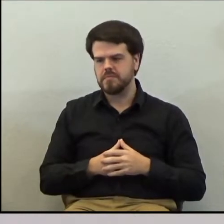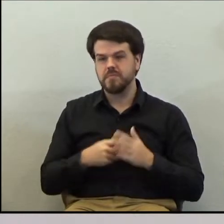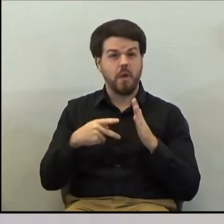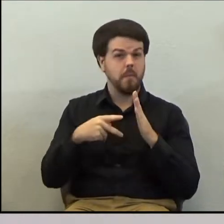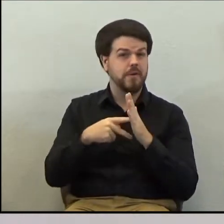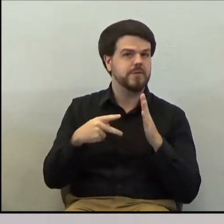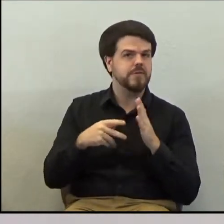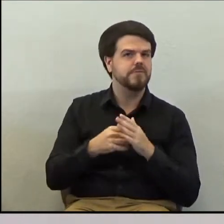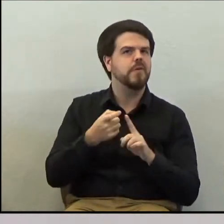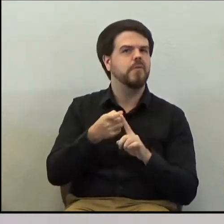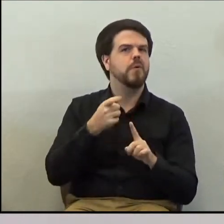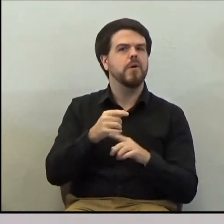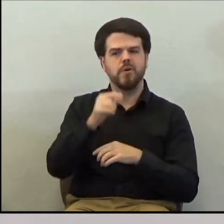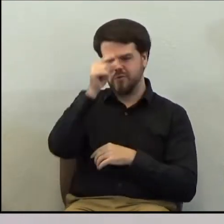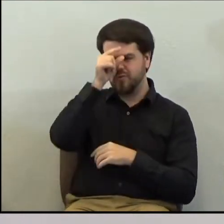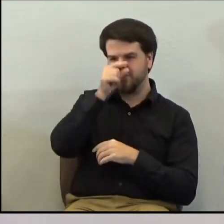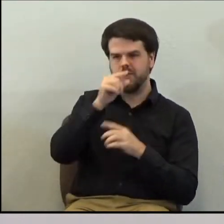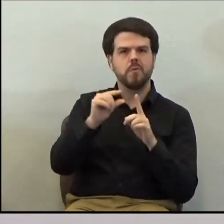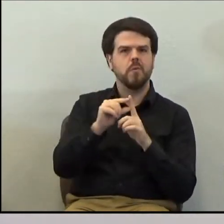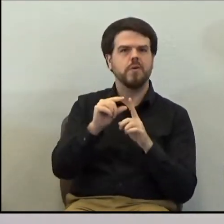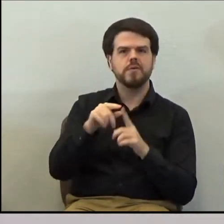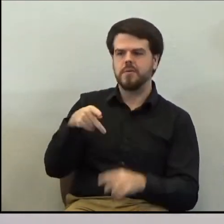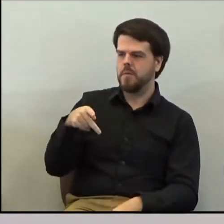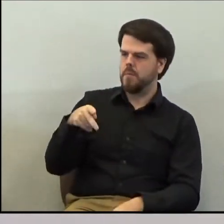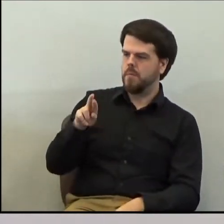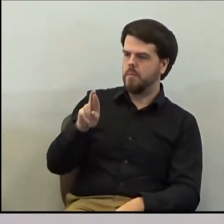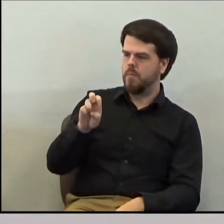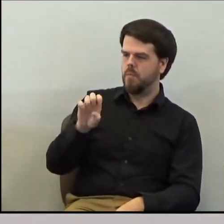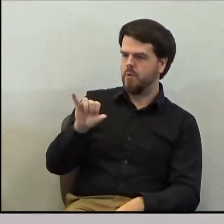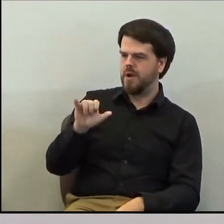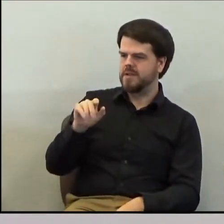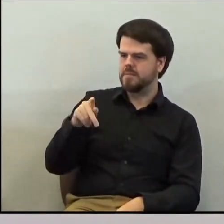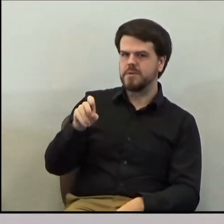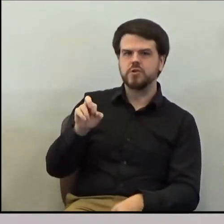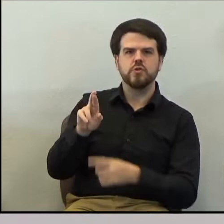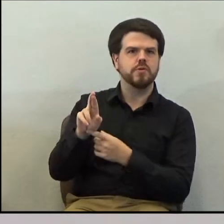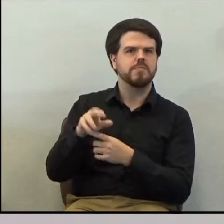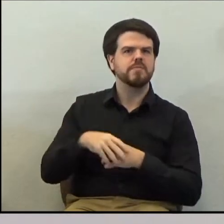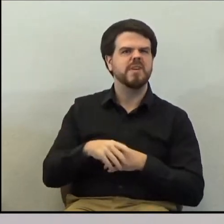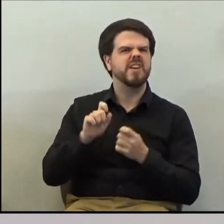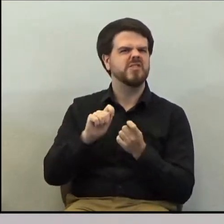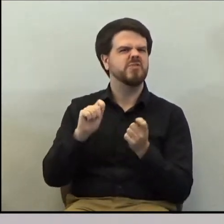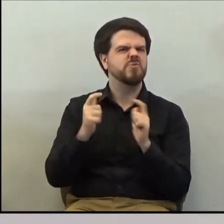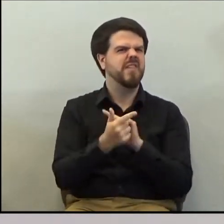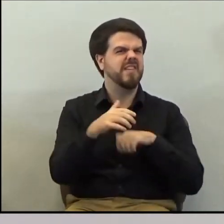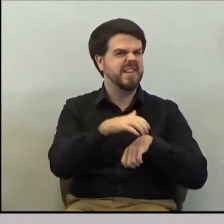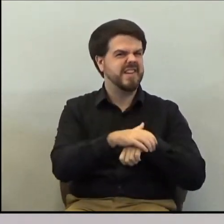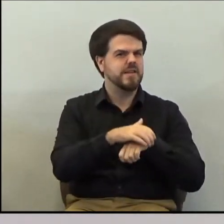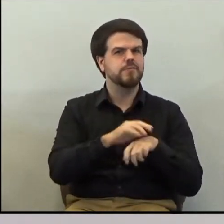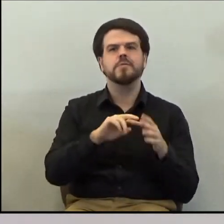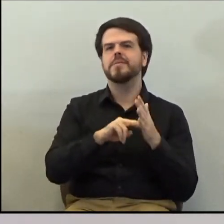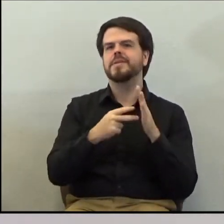Presbyterian comes from the Greek word presbyter. Translated into English means elder.